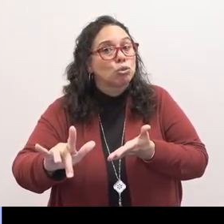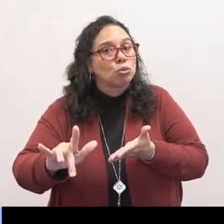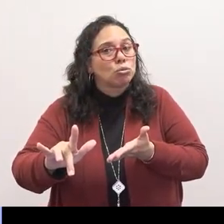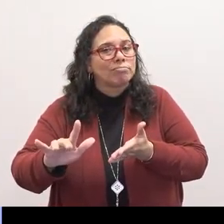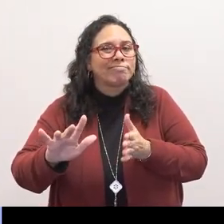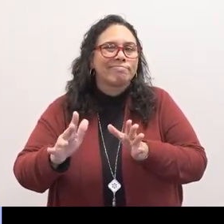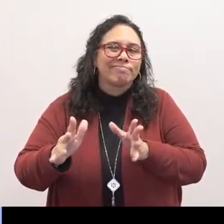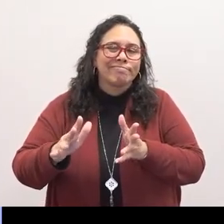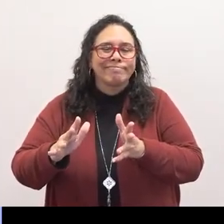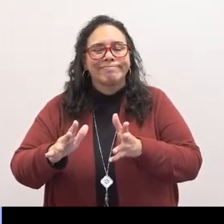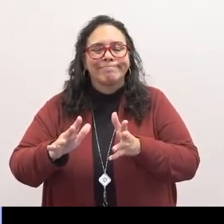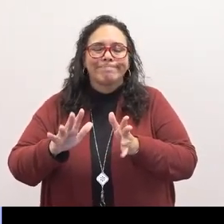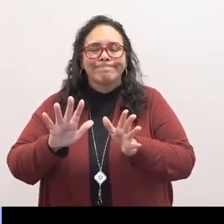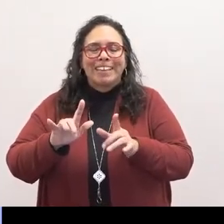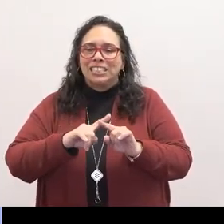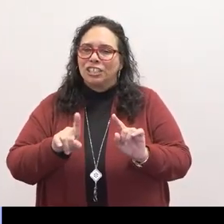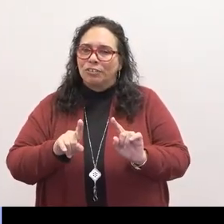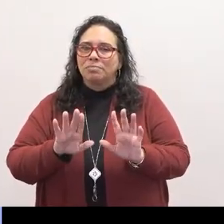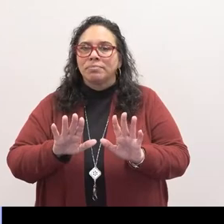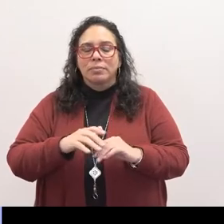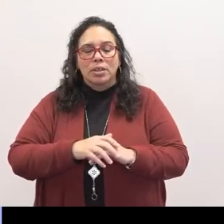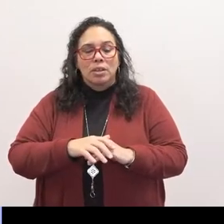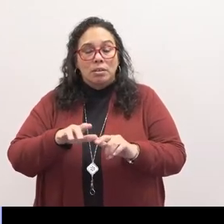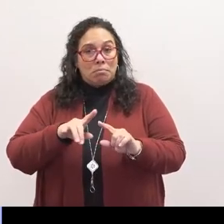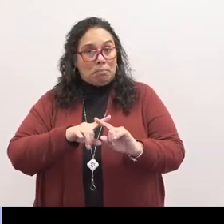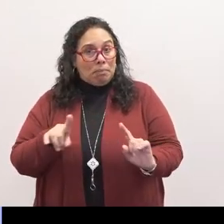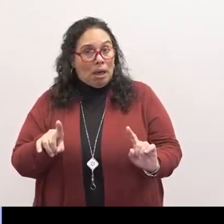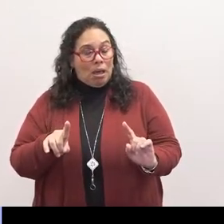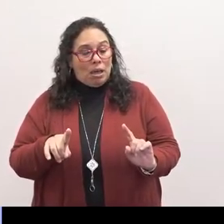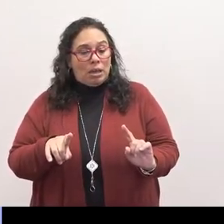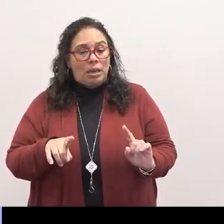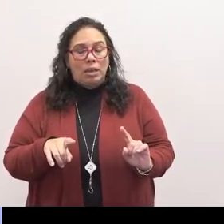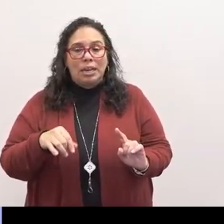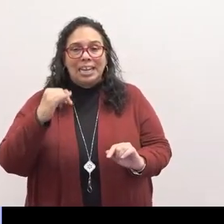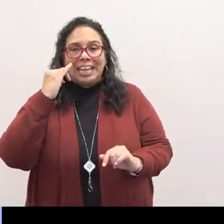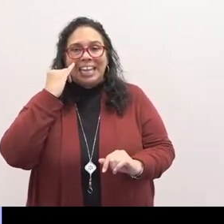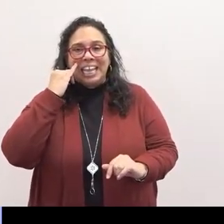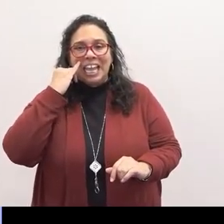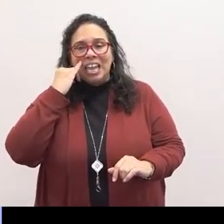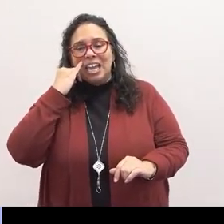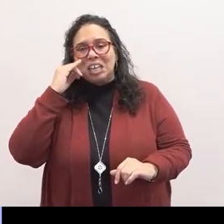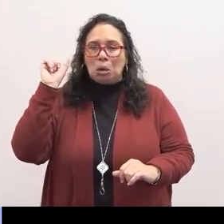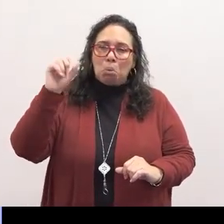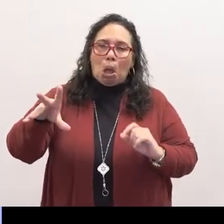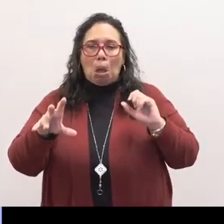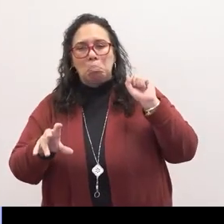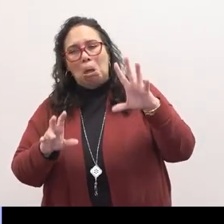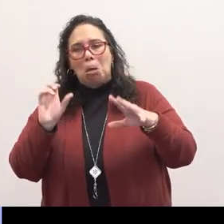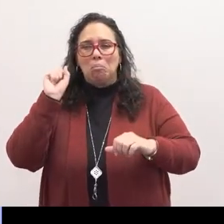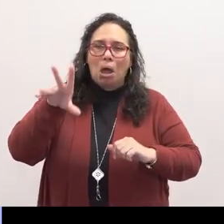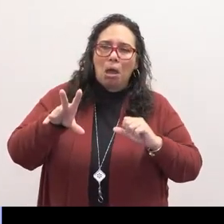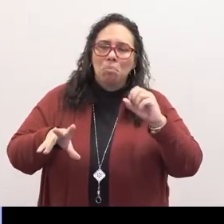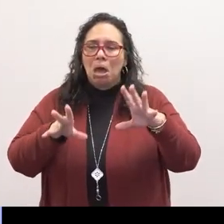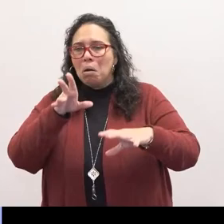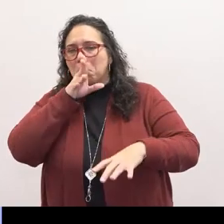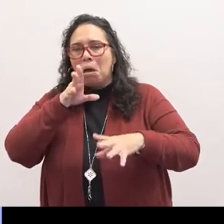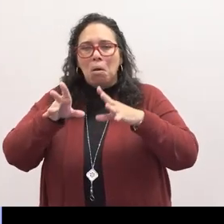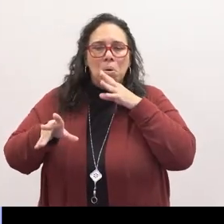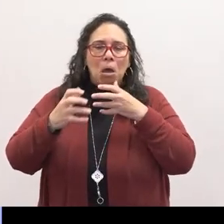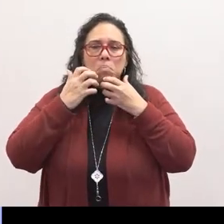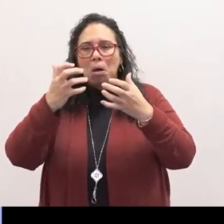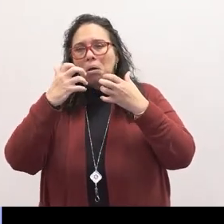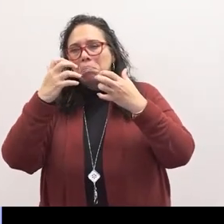you kind of have to put up with that. But if, on the other hand, they're chanting while you're trying to vote or trying to speak, or